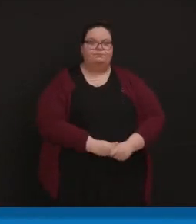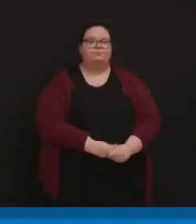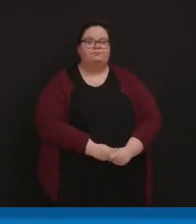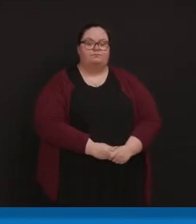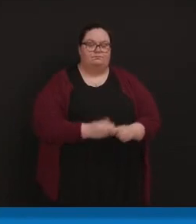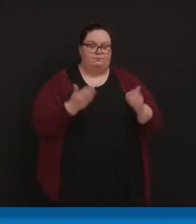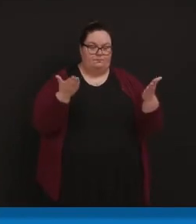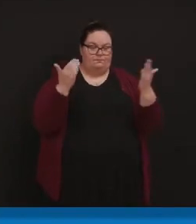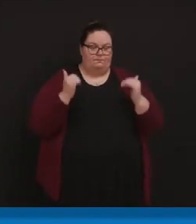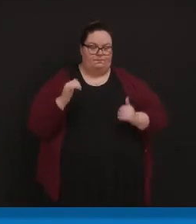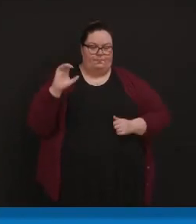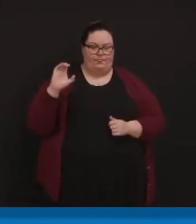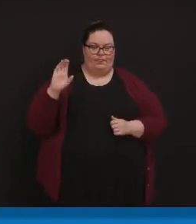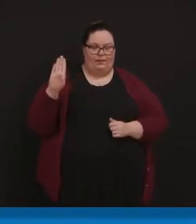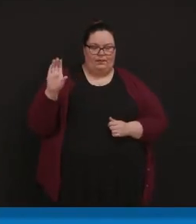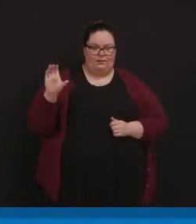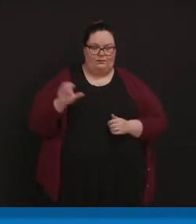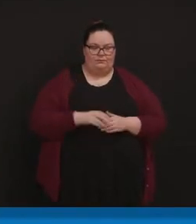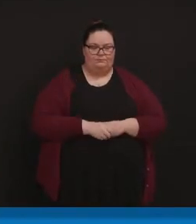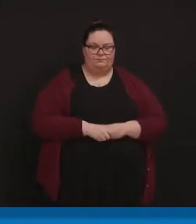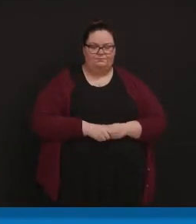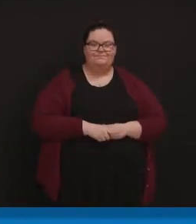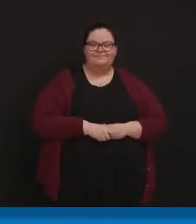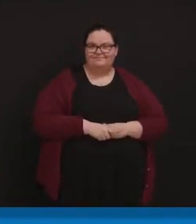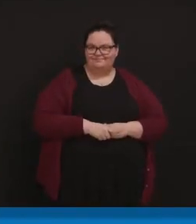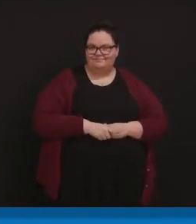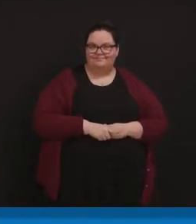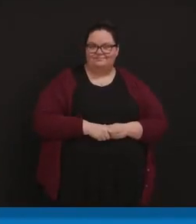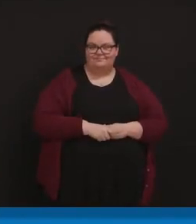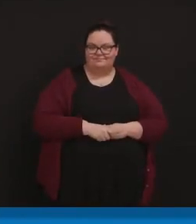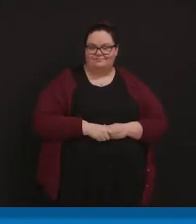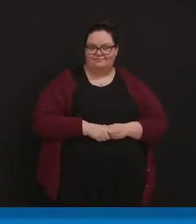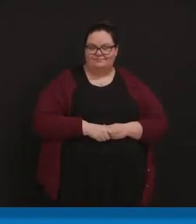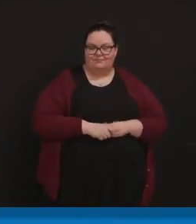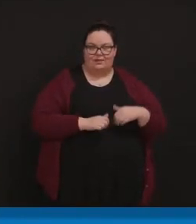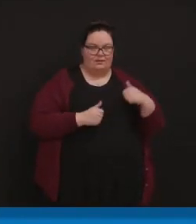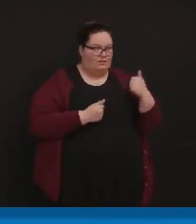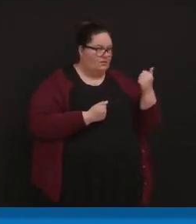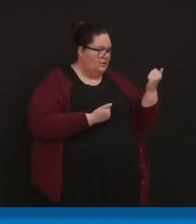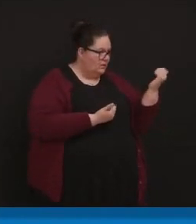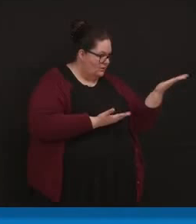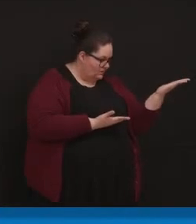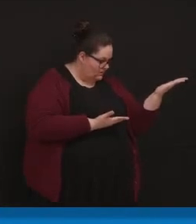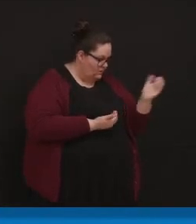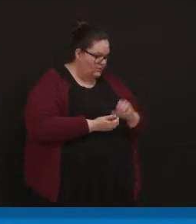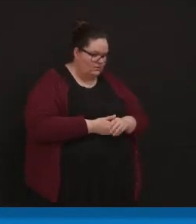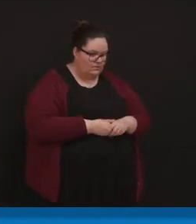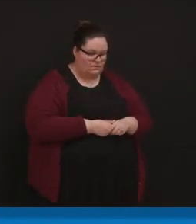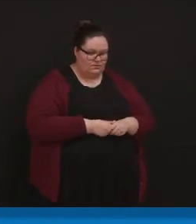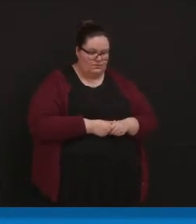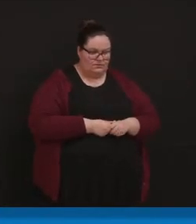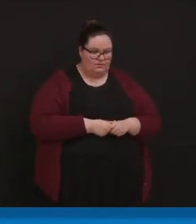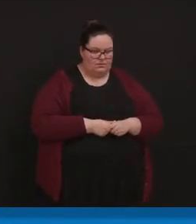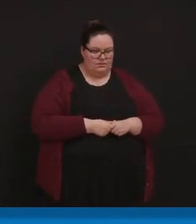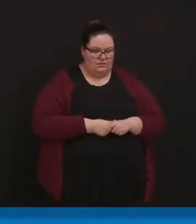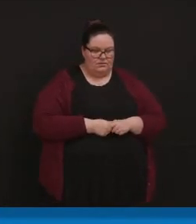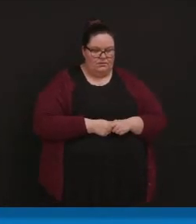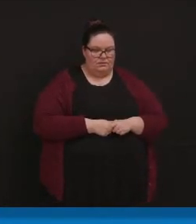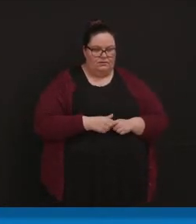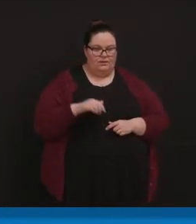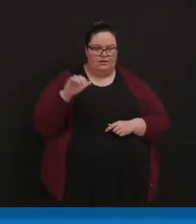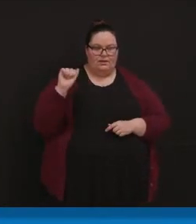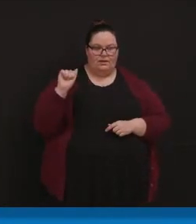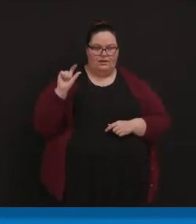Marie Sutherland, CBC. Hi, my question is for Minister Cardy. The Atlantic Education